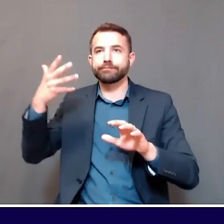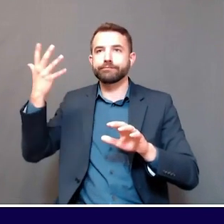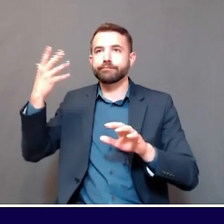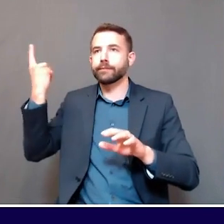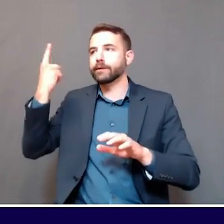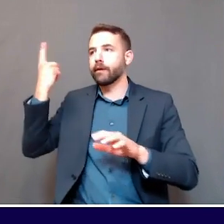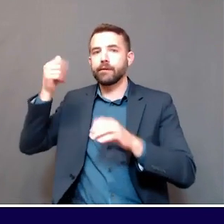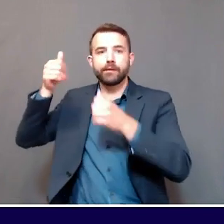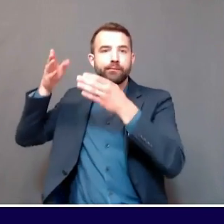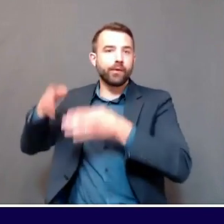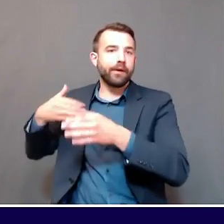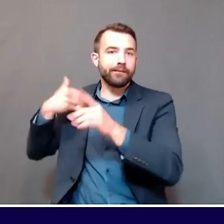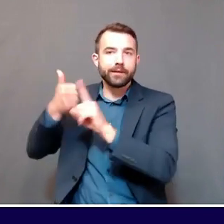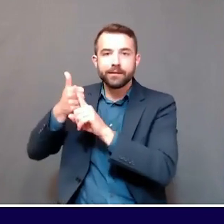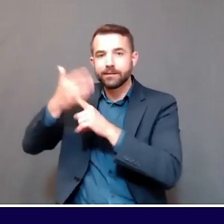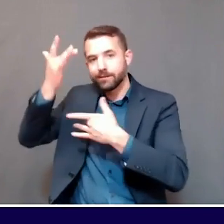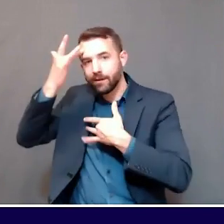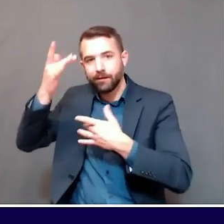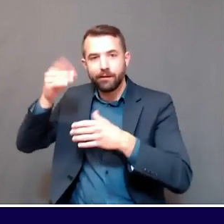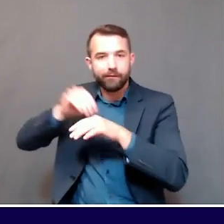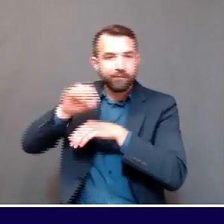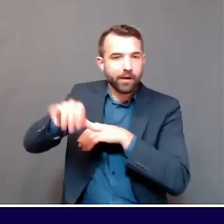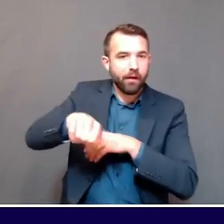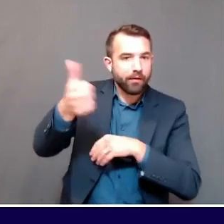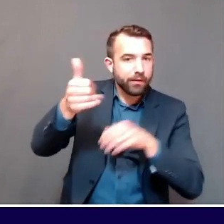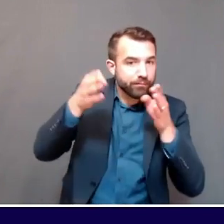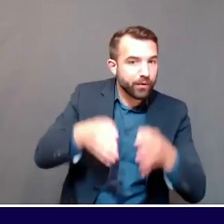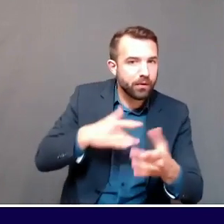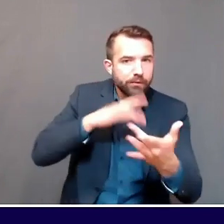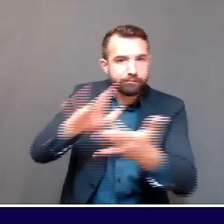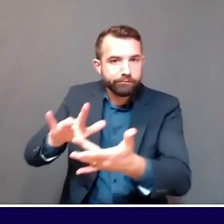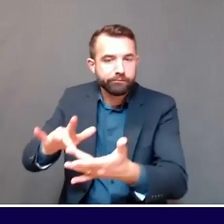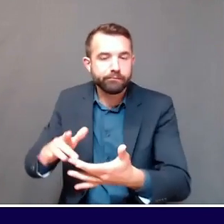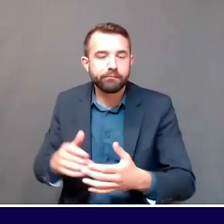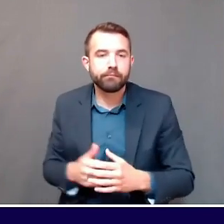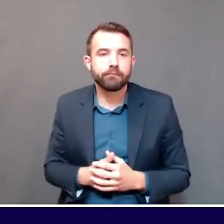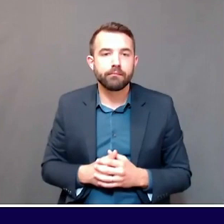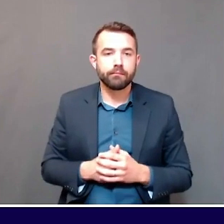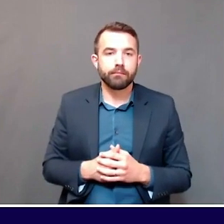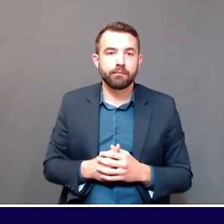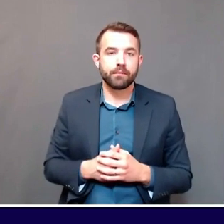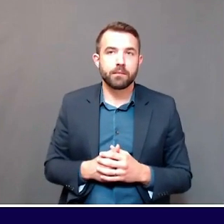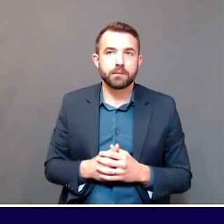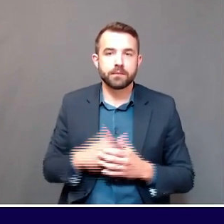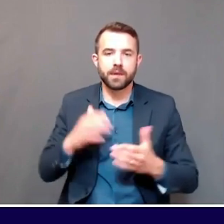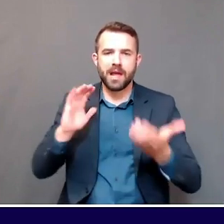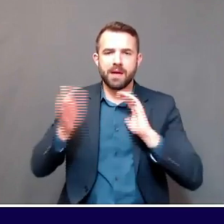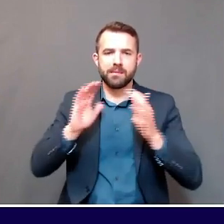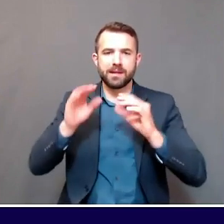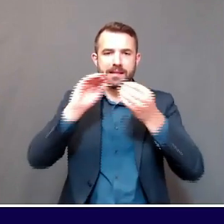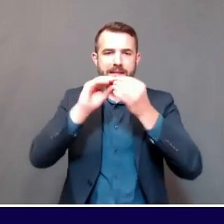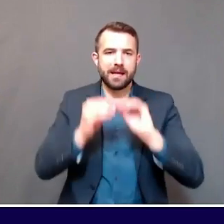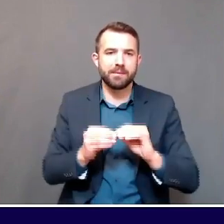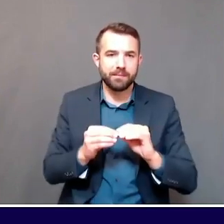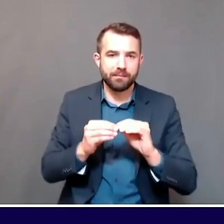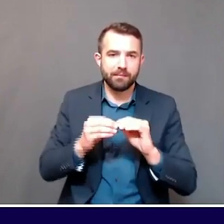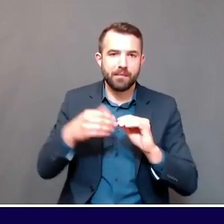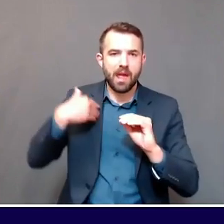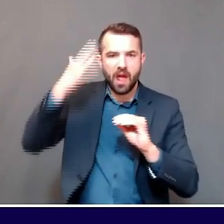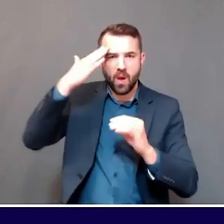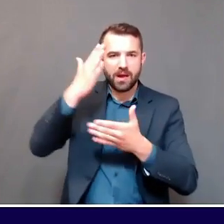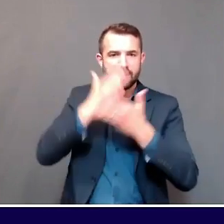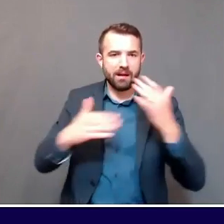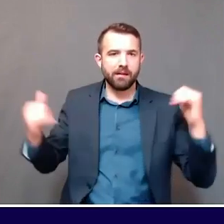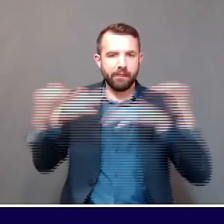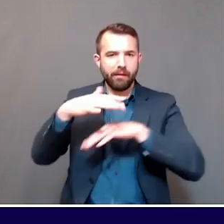contact? And then because we are seeing, as you talked about yesterday, some of these large gatherings in Cumberland County,